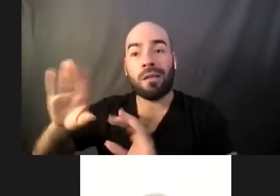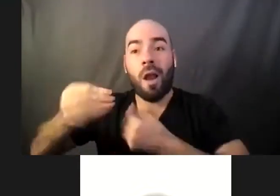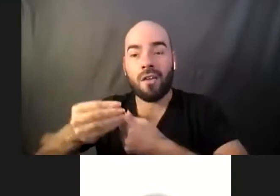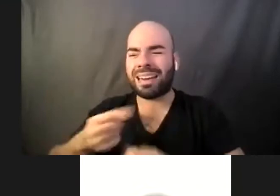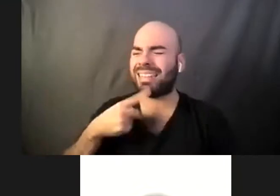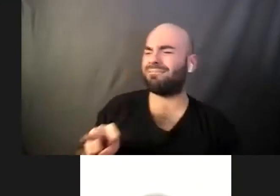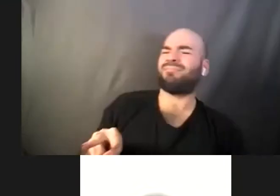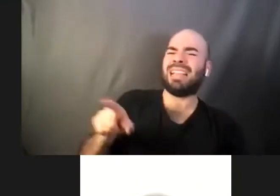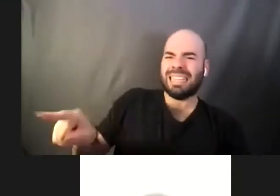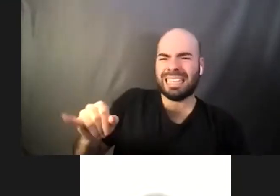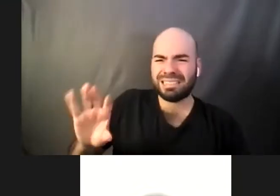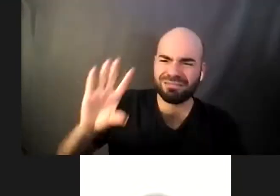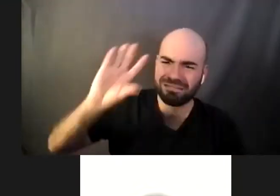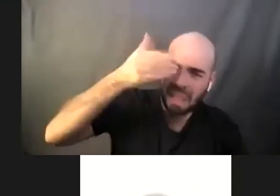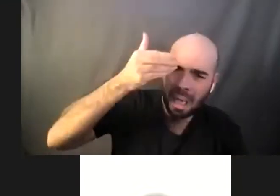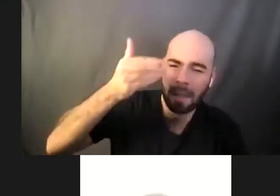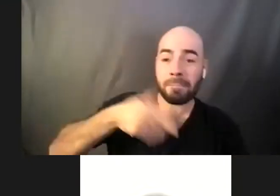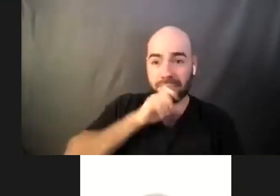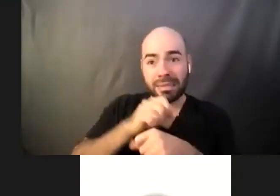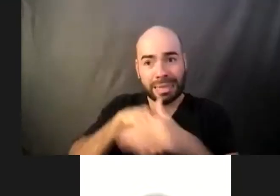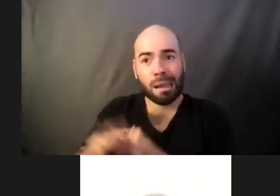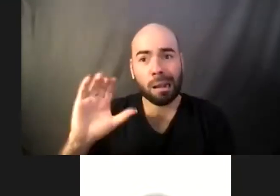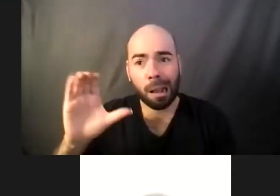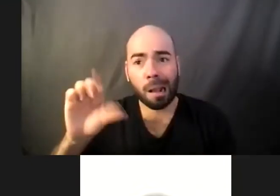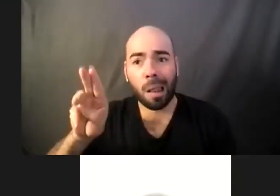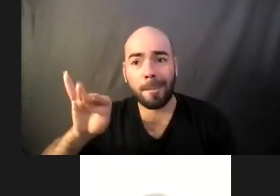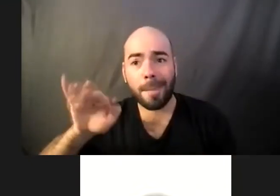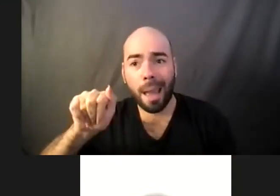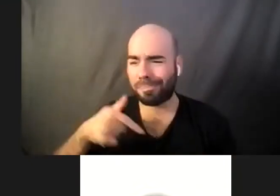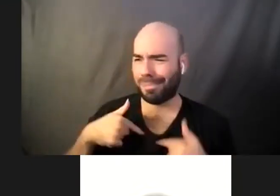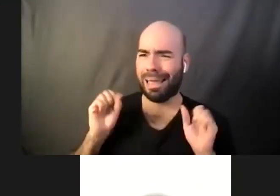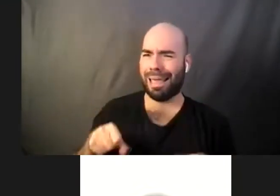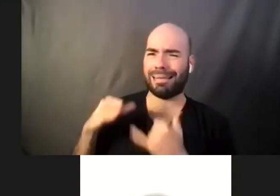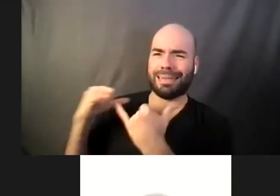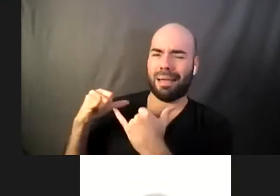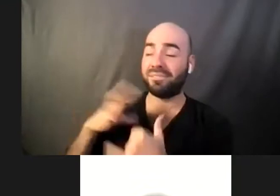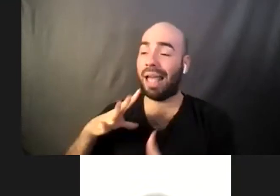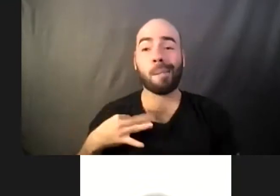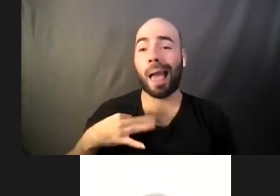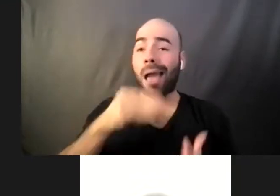Columbia, I know I can get into Columbia. So I applied and I got in. And